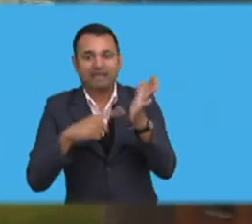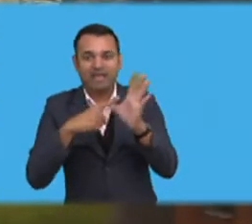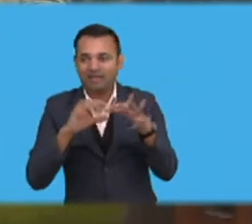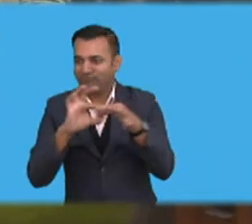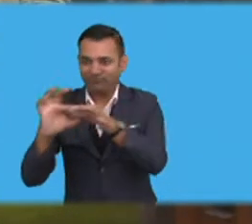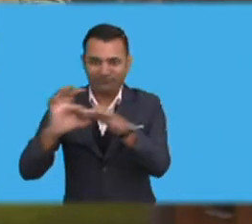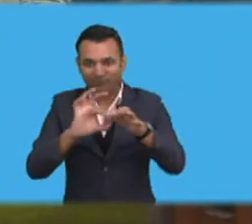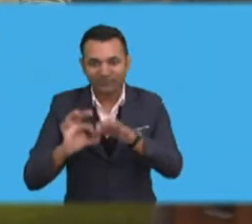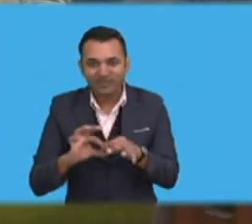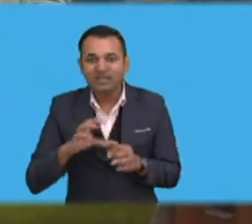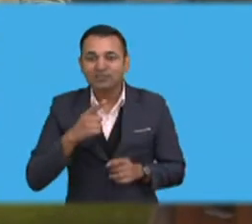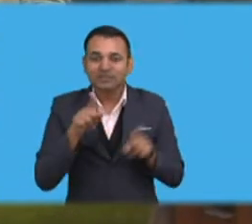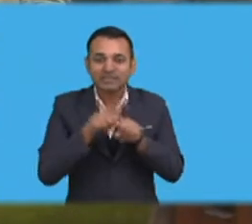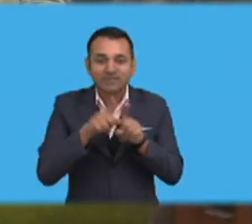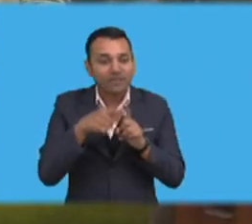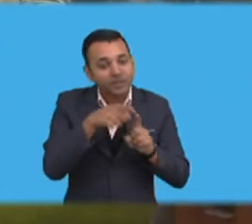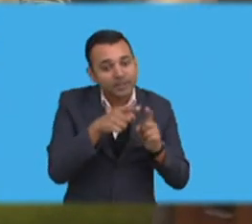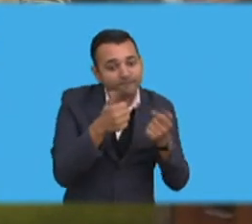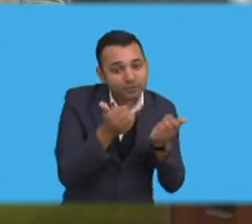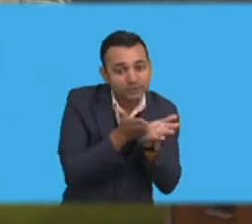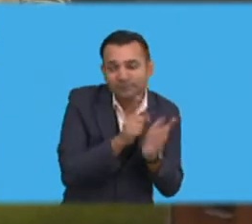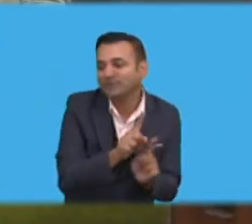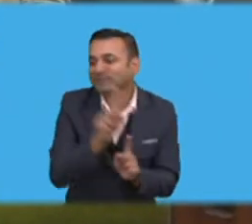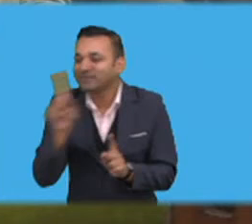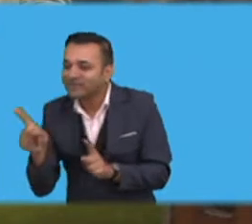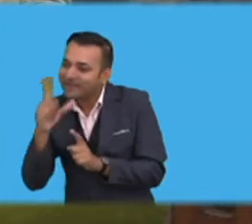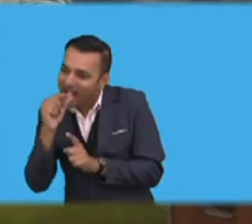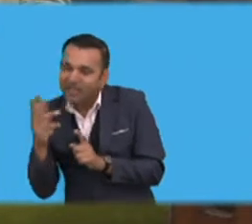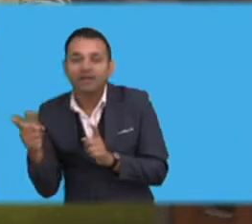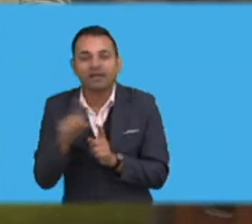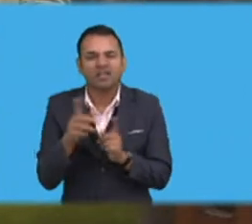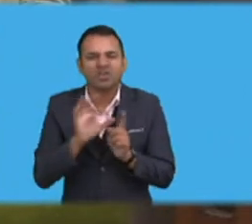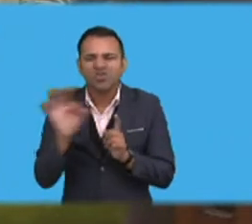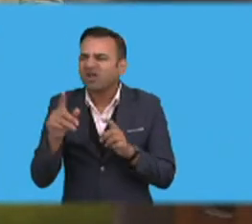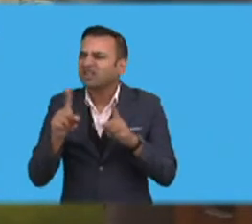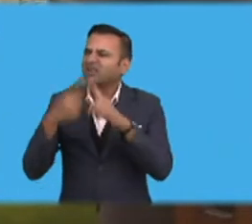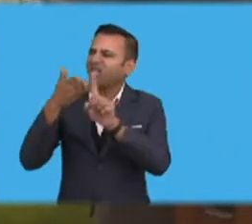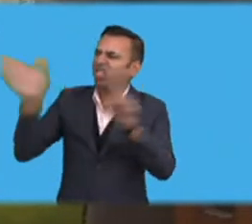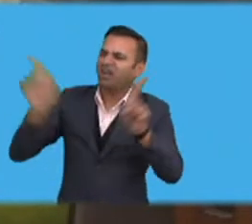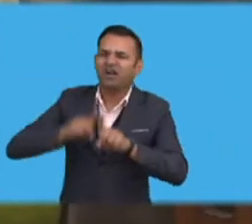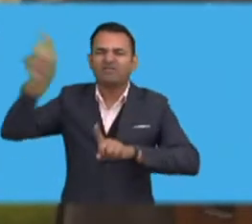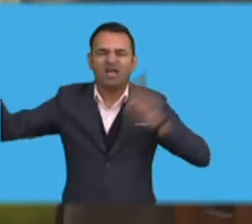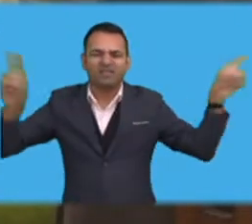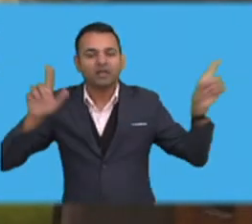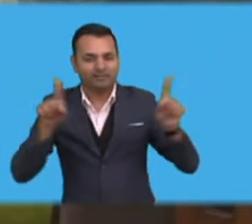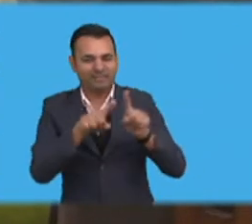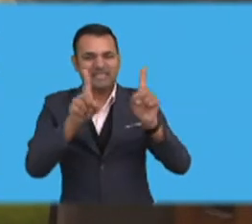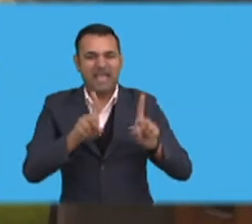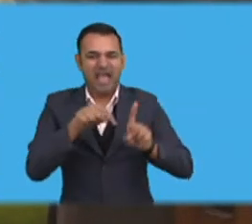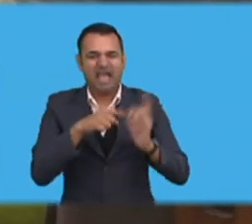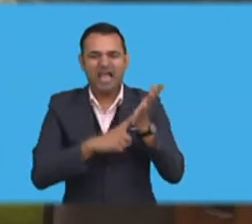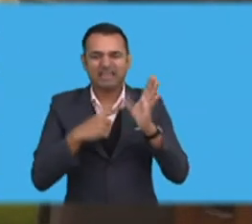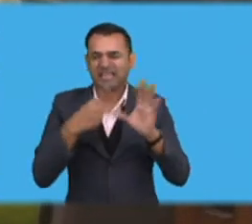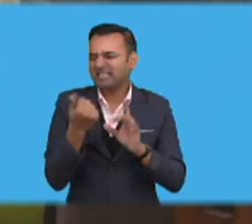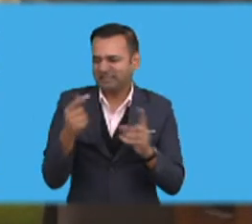can get the issues addressed at one location, and of course through the branch network of LTA, and allowing for closer collaboration with the